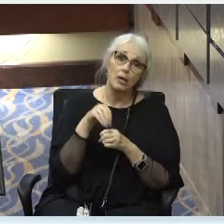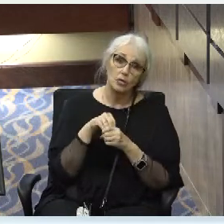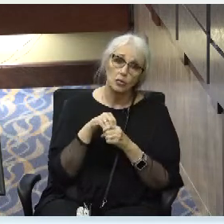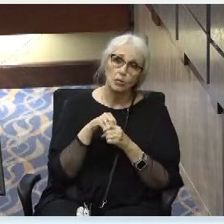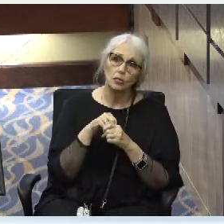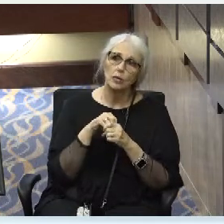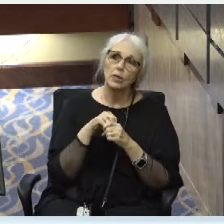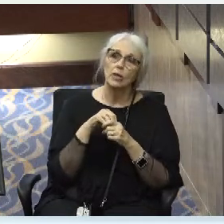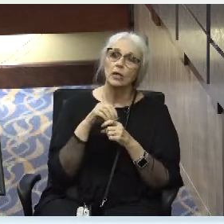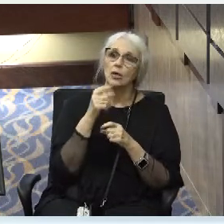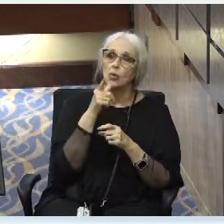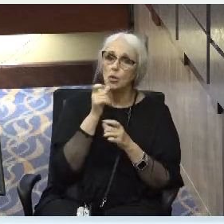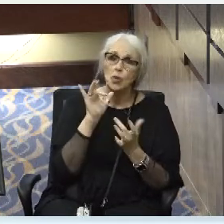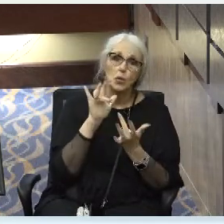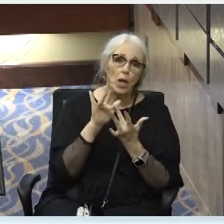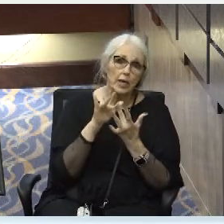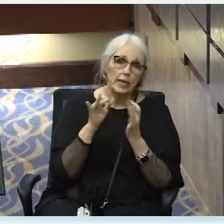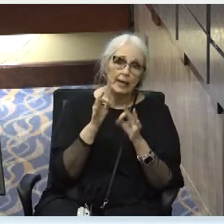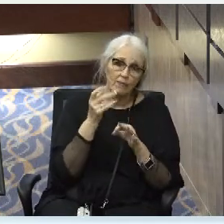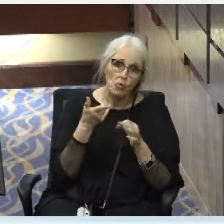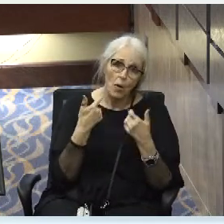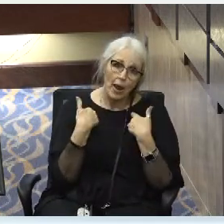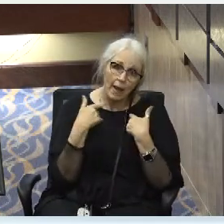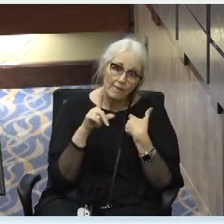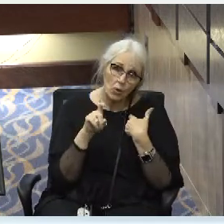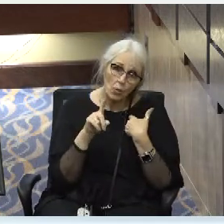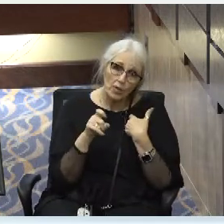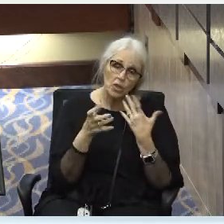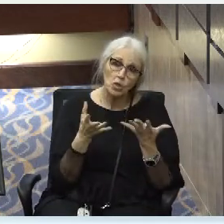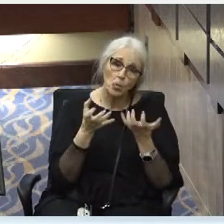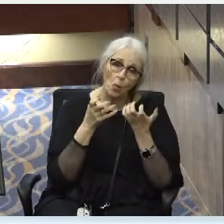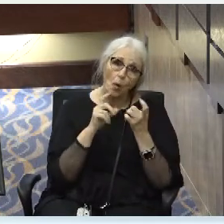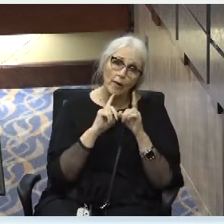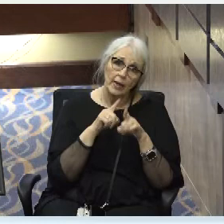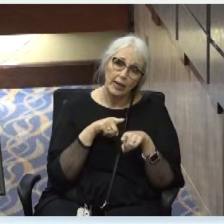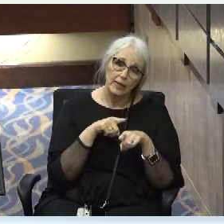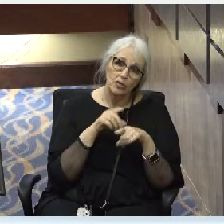you have a specific question that you would like answered.